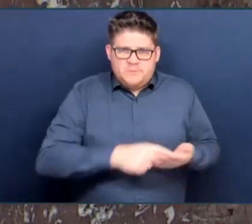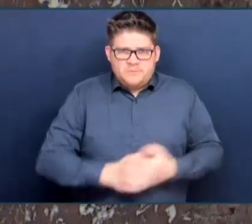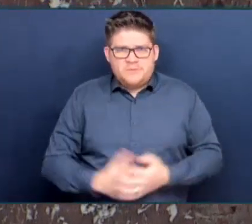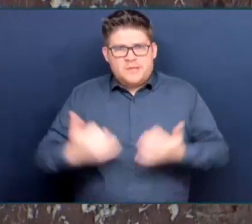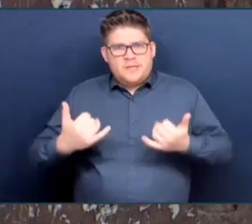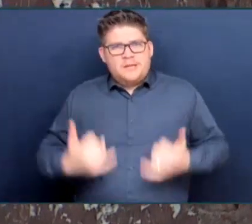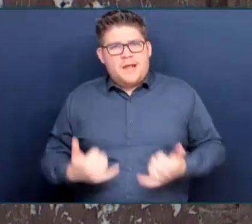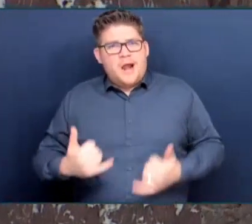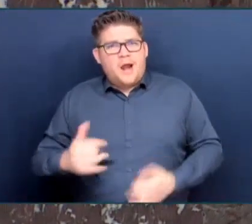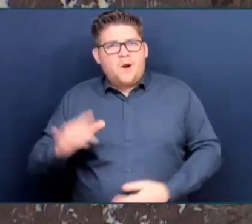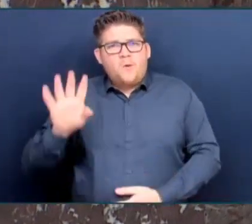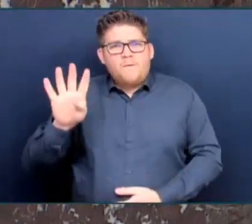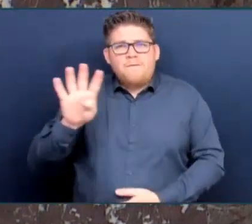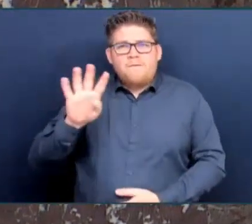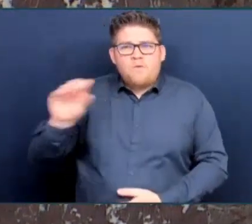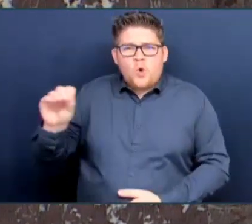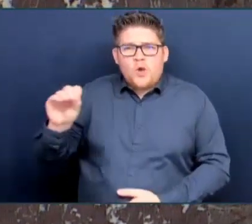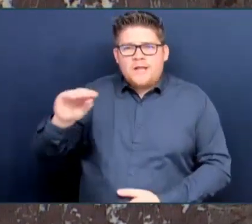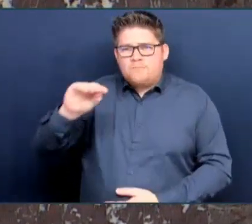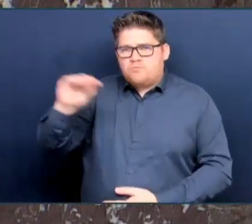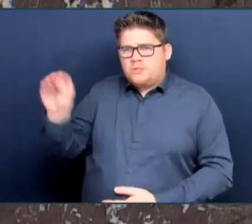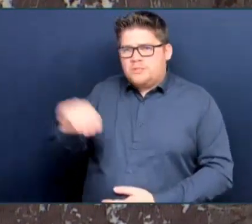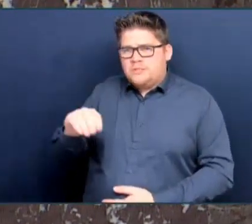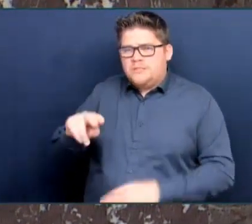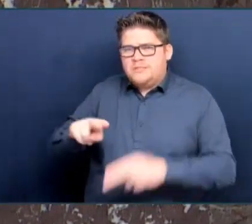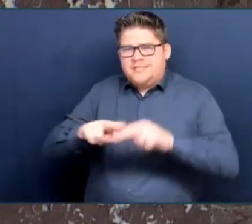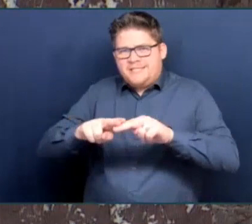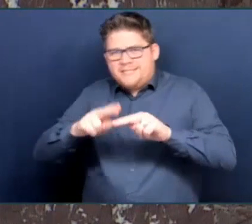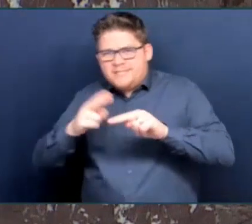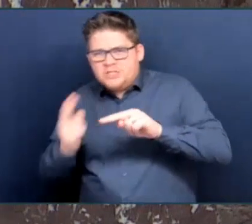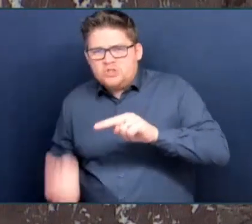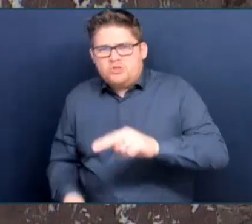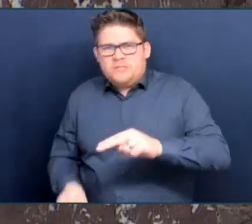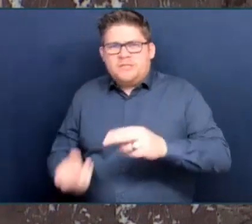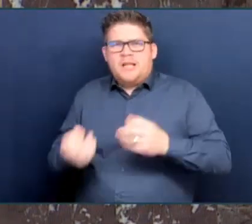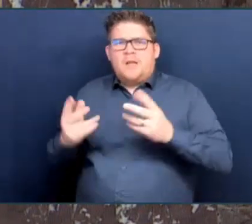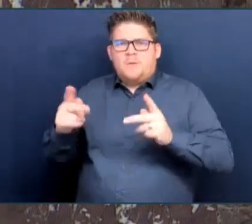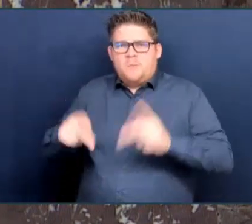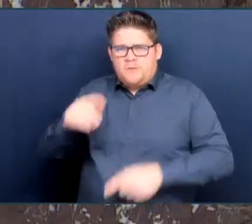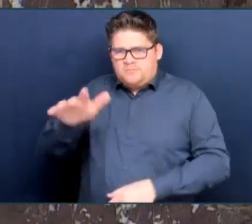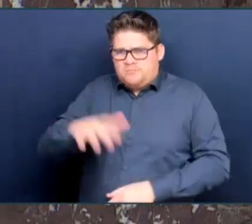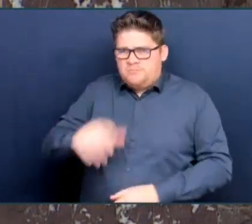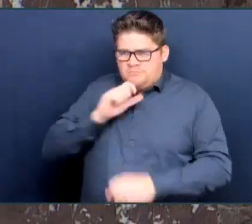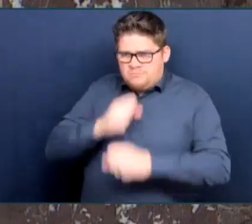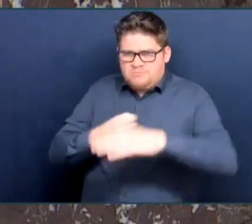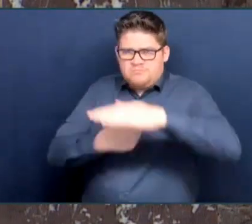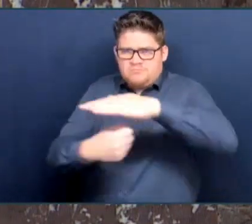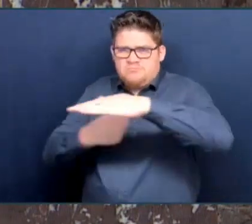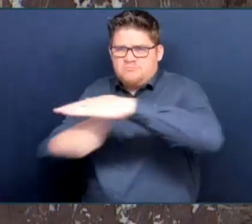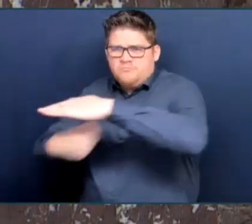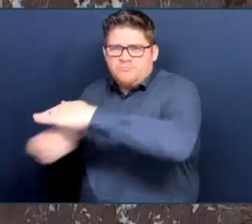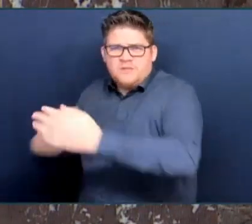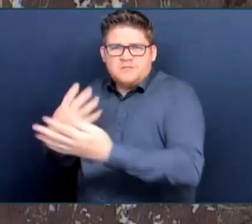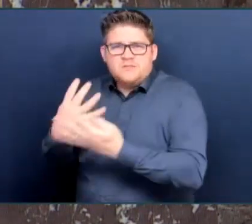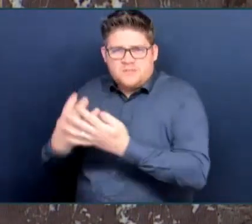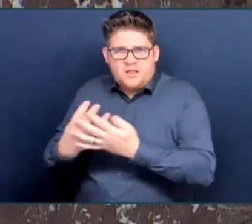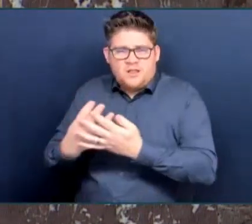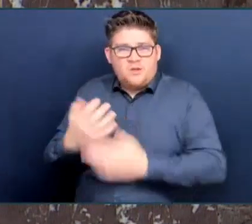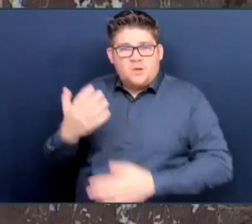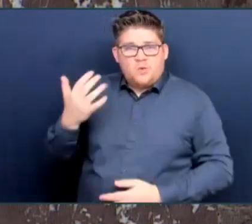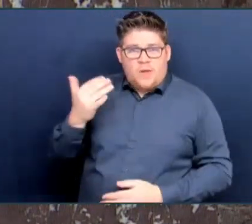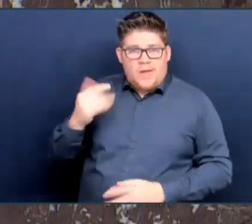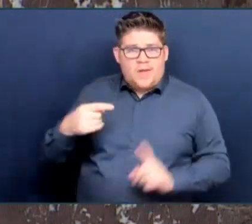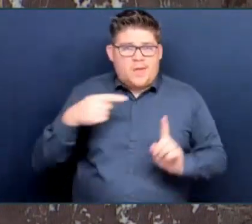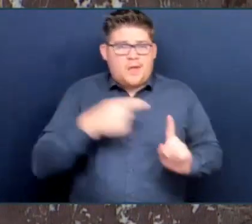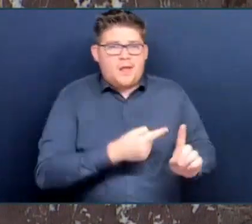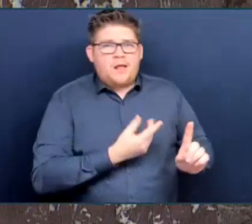this government's soft on crime policies. And in the Premier's 5 years as Attorney General, violent crime has more than doubled